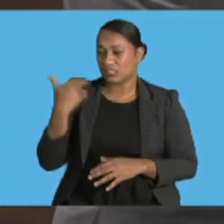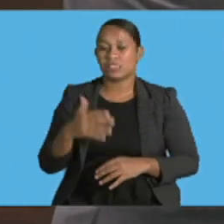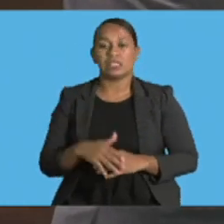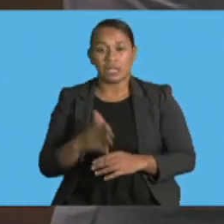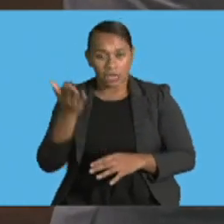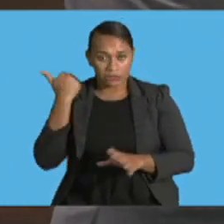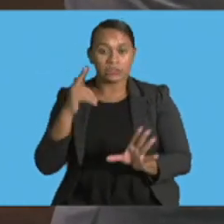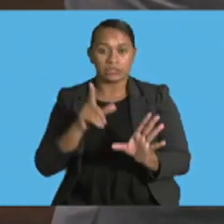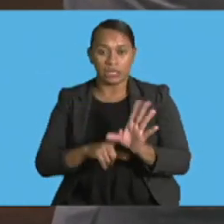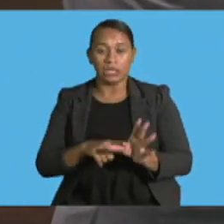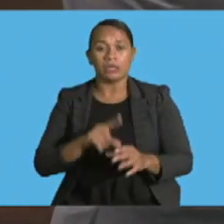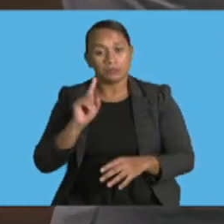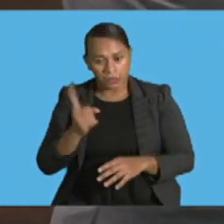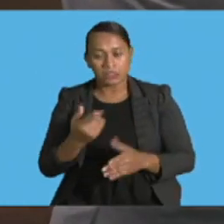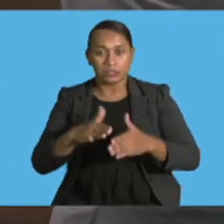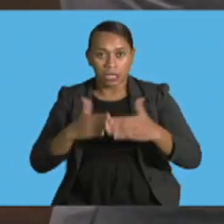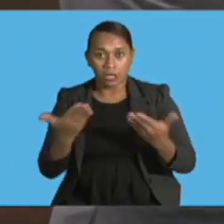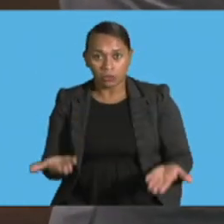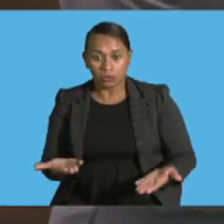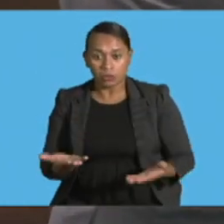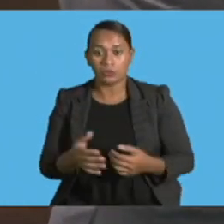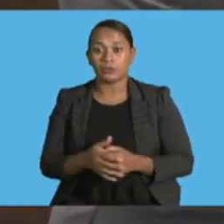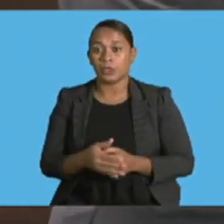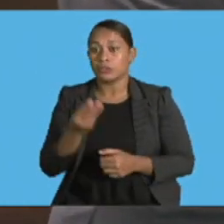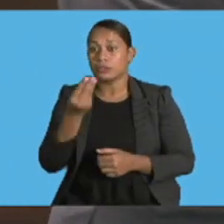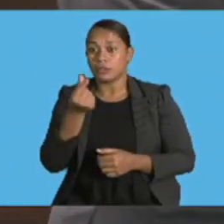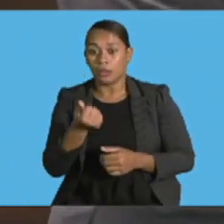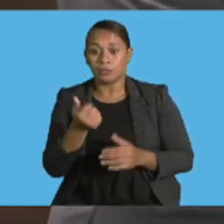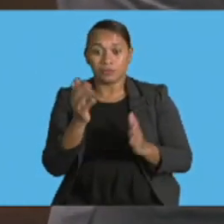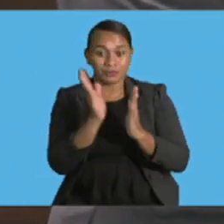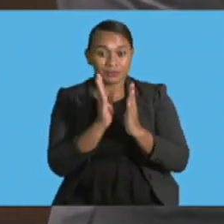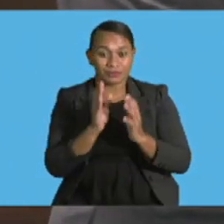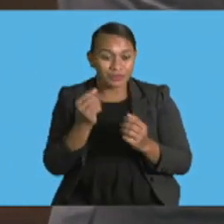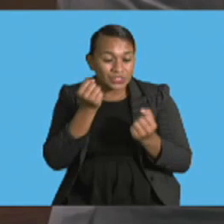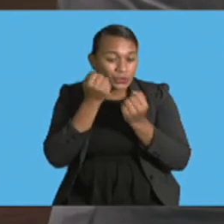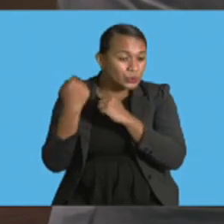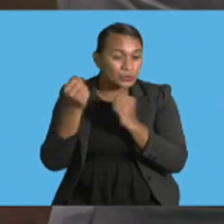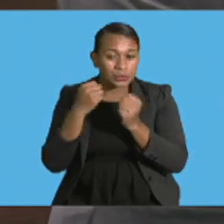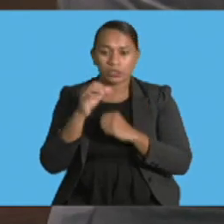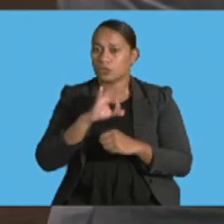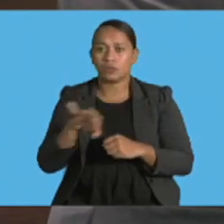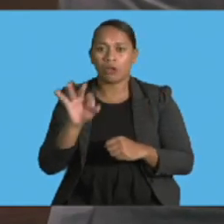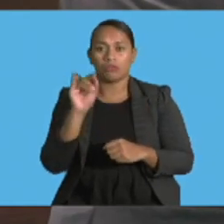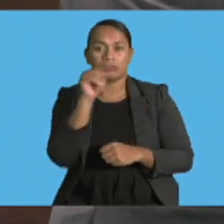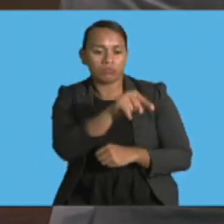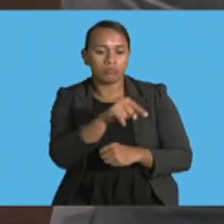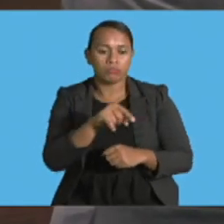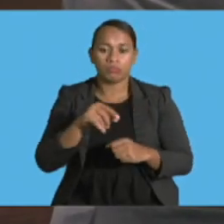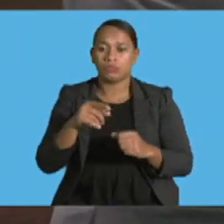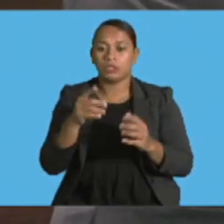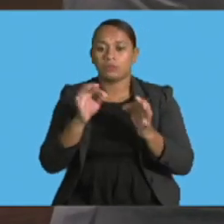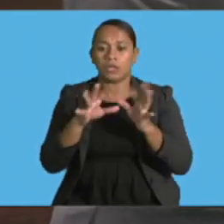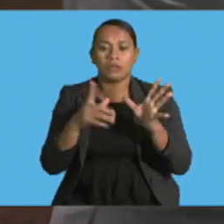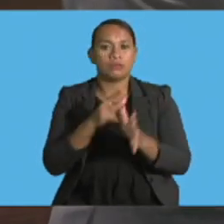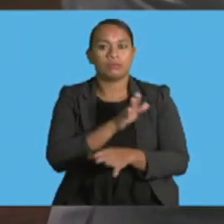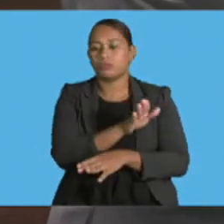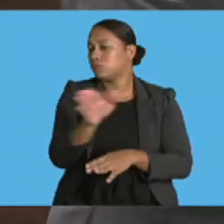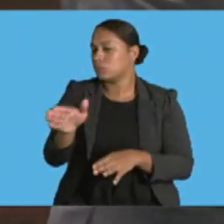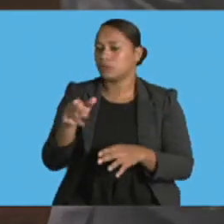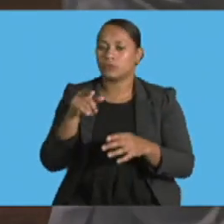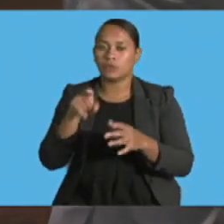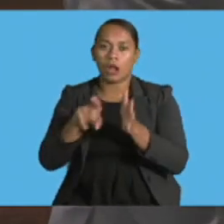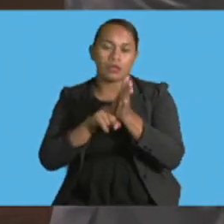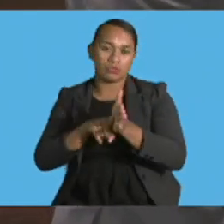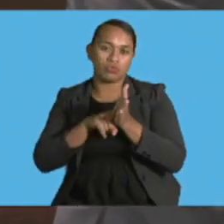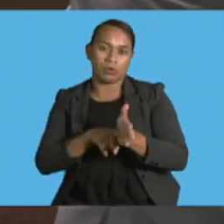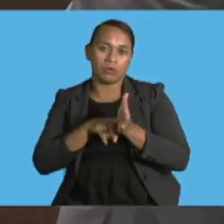concept, certain volumes of cane are transferred to the Lautoka mill from the Rarawai mill to assist in balancing the